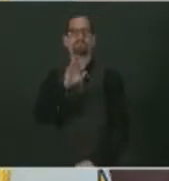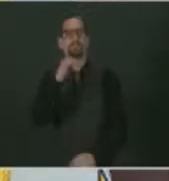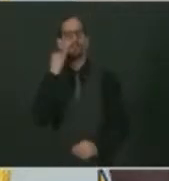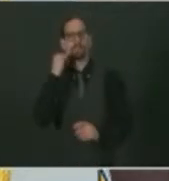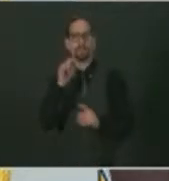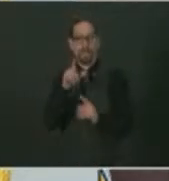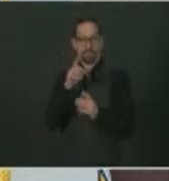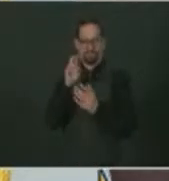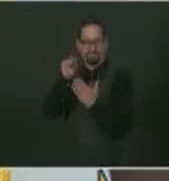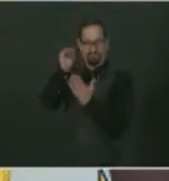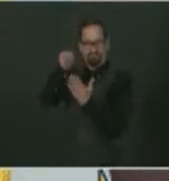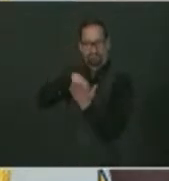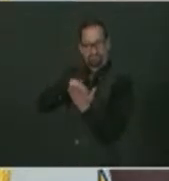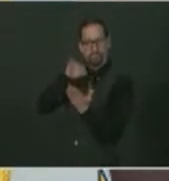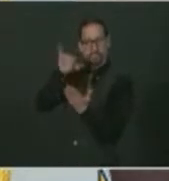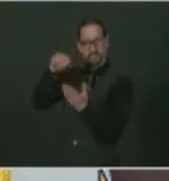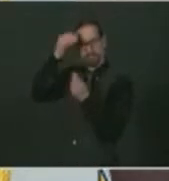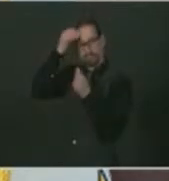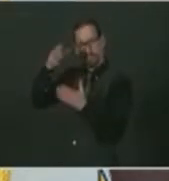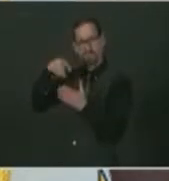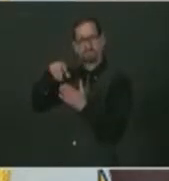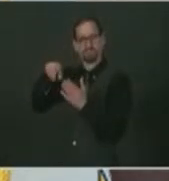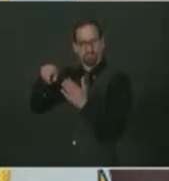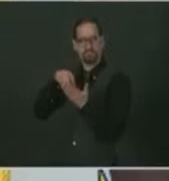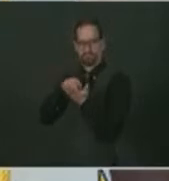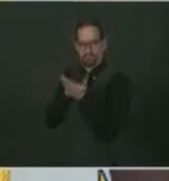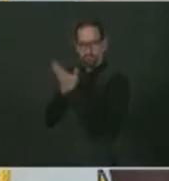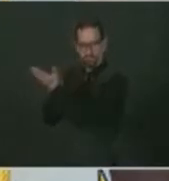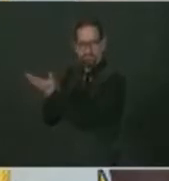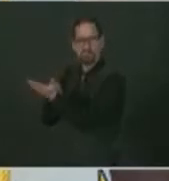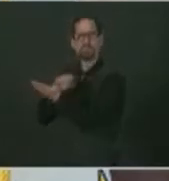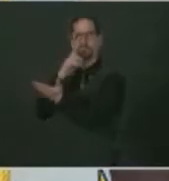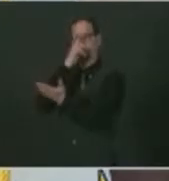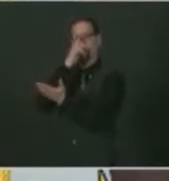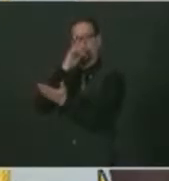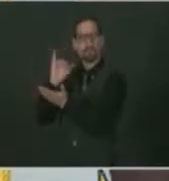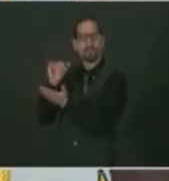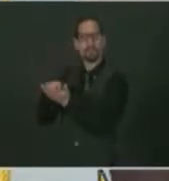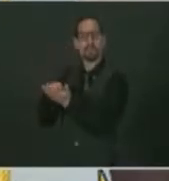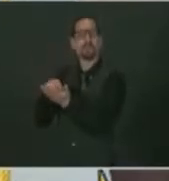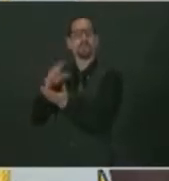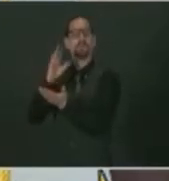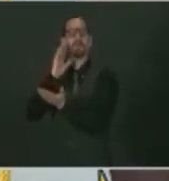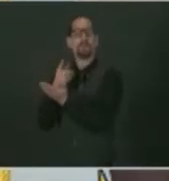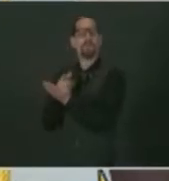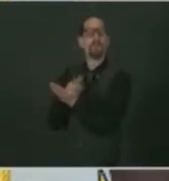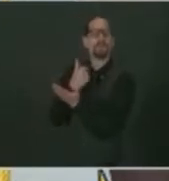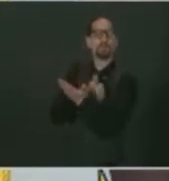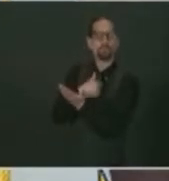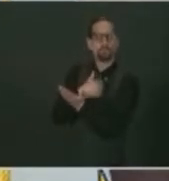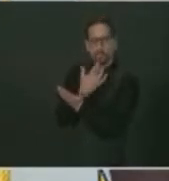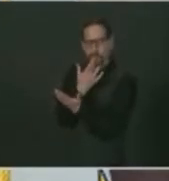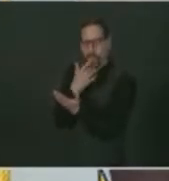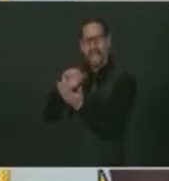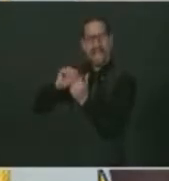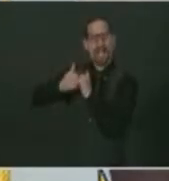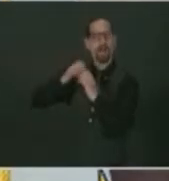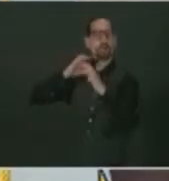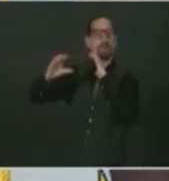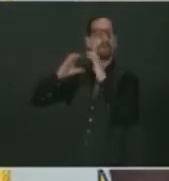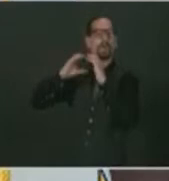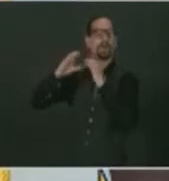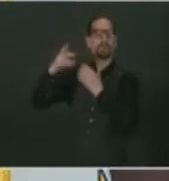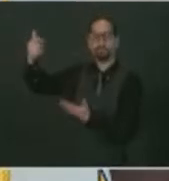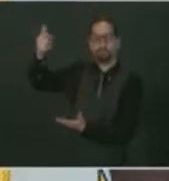vaccine interest notification list, you'll also be able to tell us about how you prefer to be contacted with information about the appointment available to